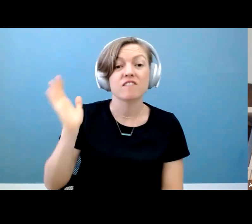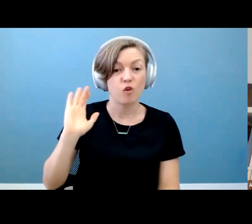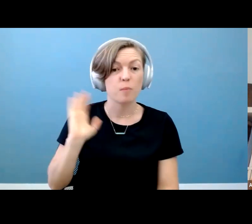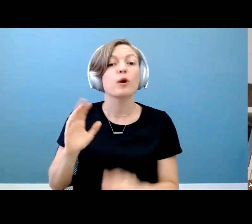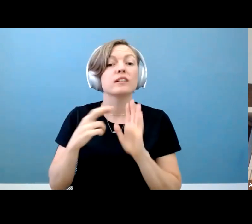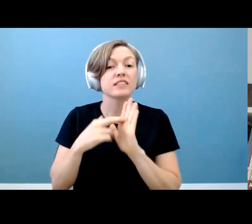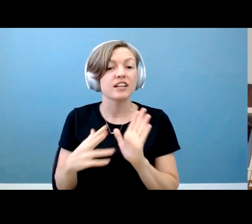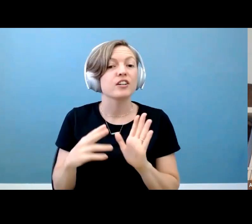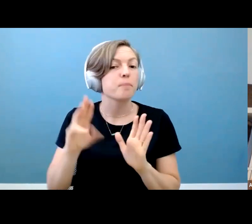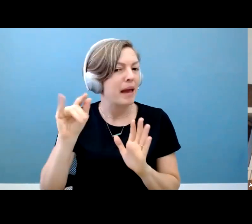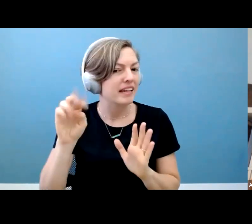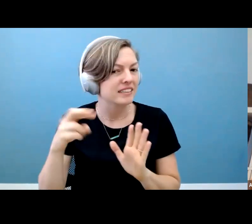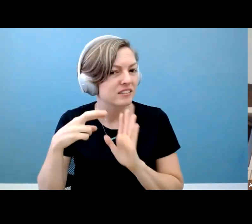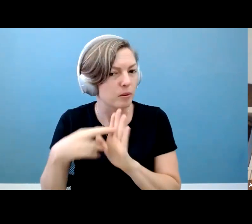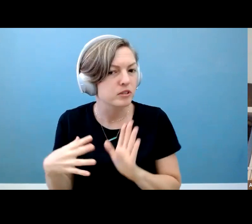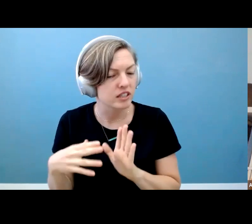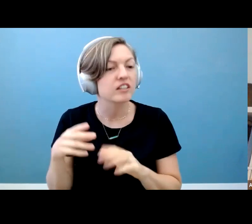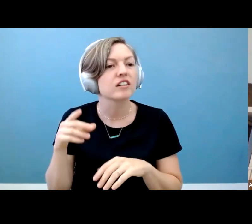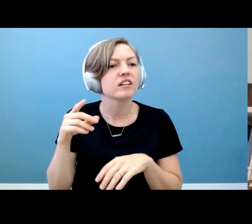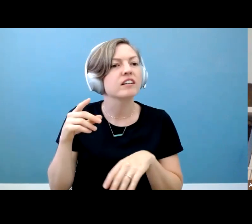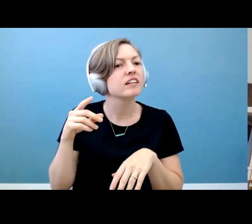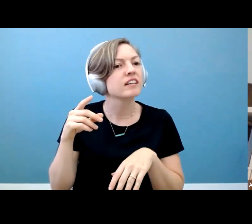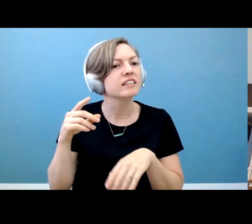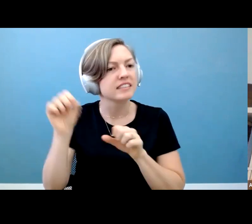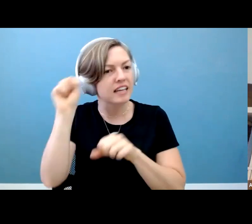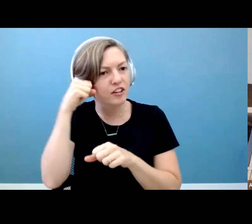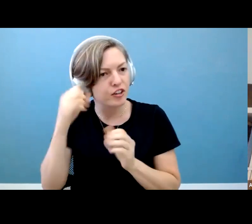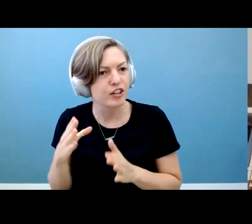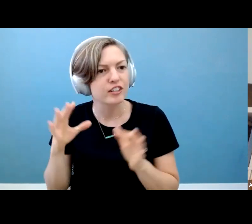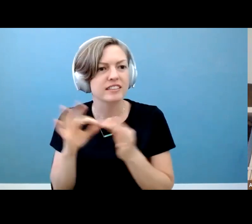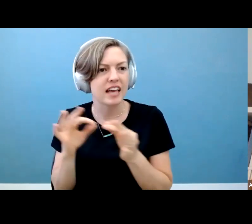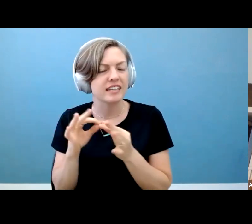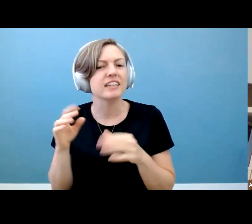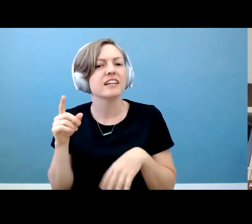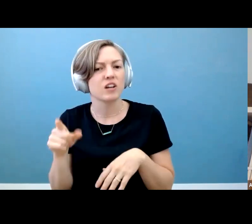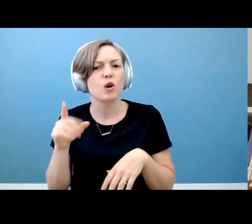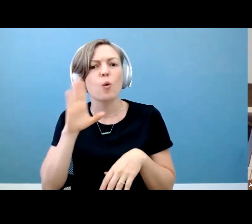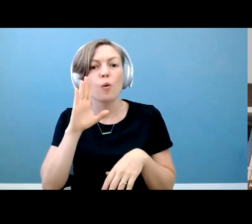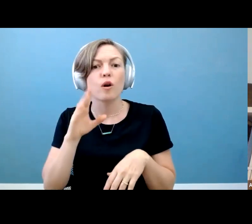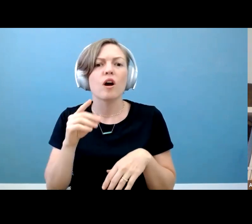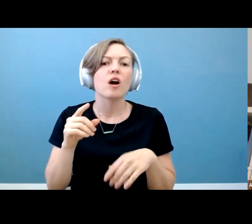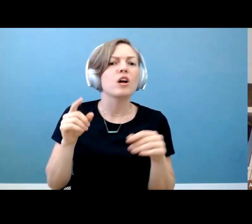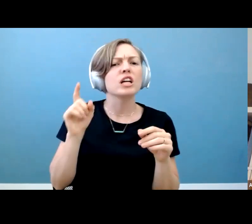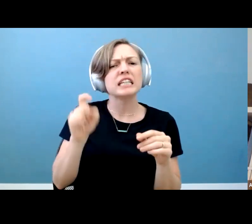Blakey tweeted memes that claimed Senator Angus King aimed to, quote unquote, repopulate Maine with Latinx